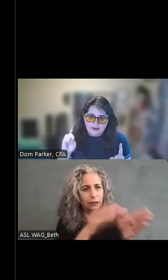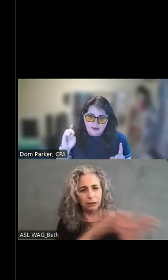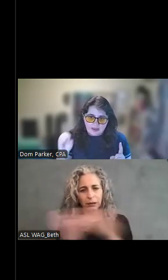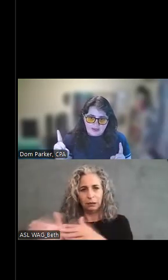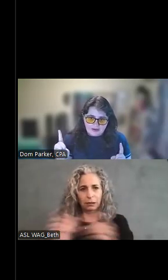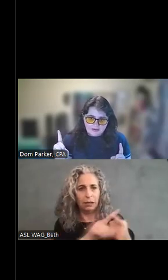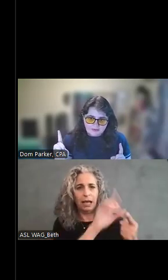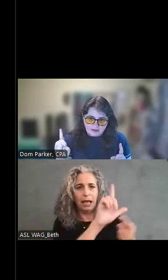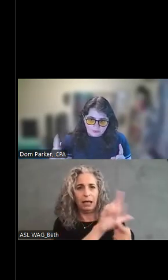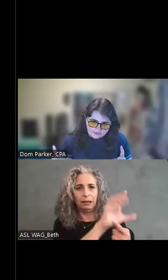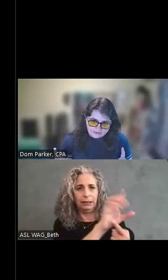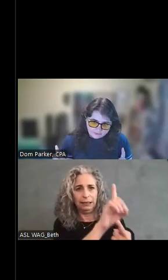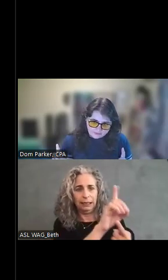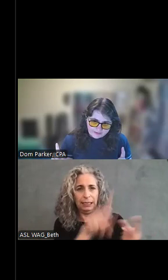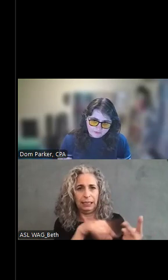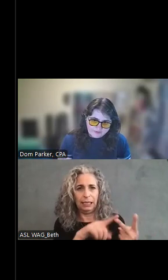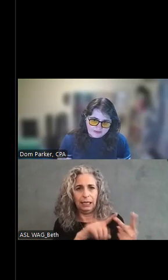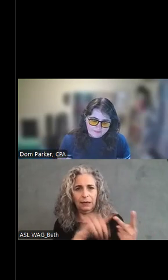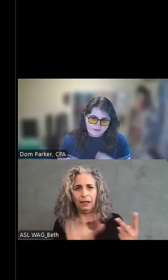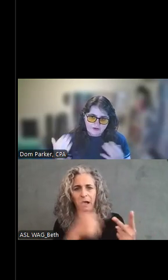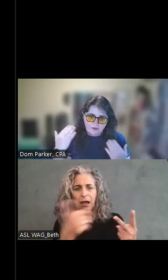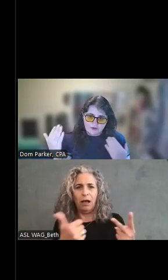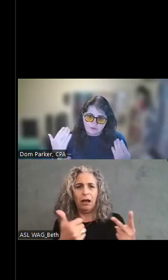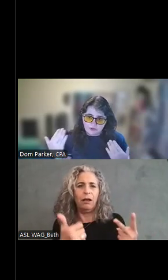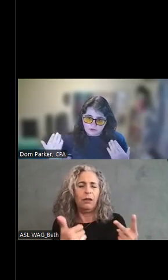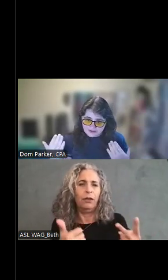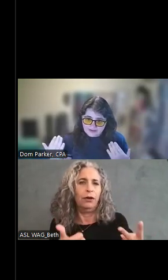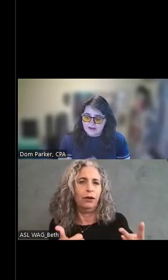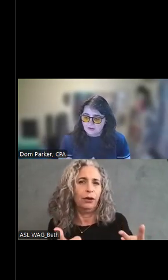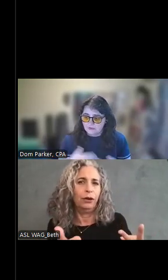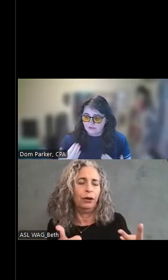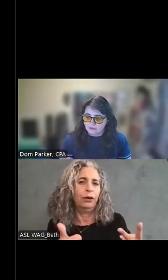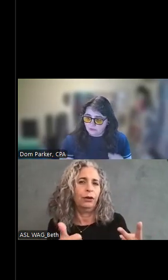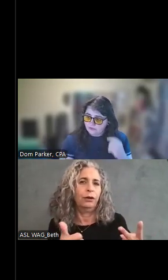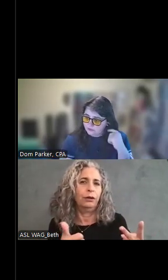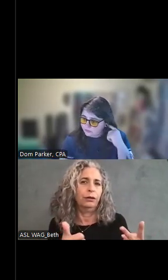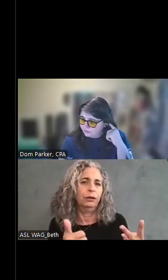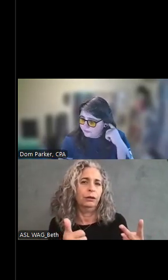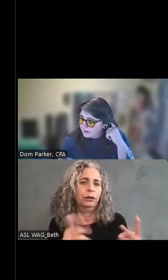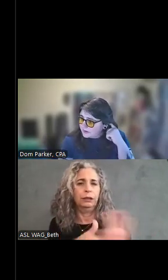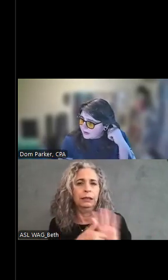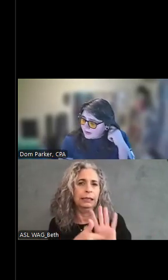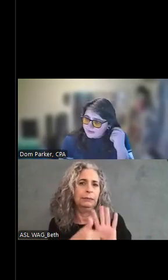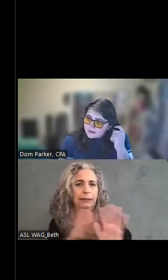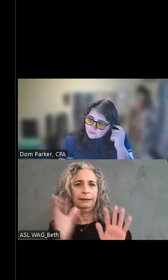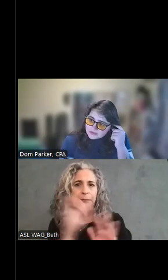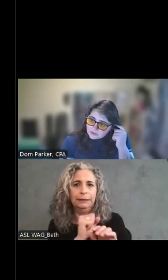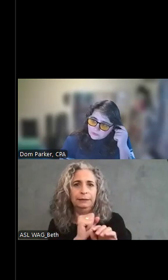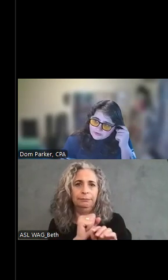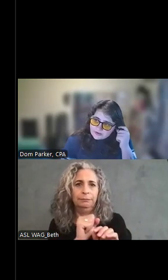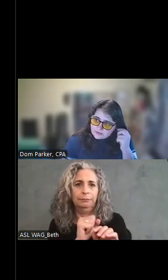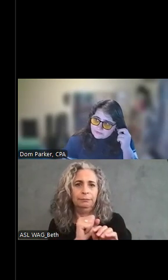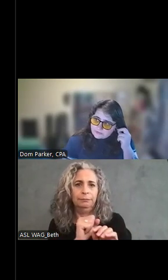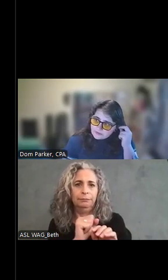LCD and the OLED display. So I think it depends on which one you get, and in terms of the storage too. So I think the really